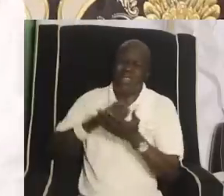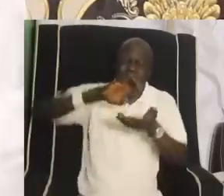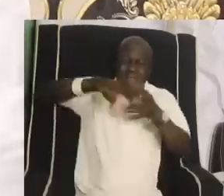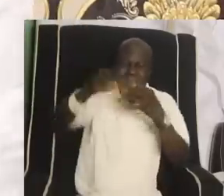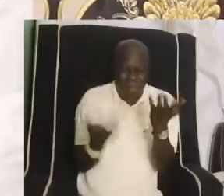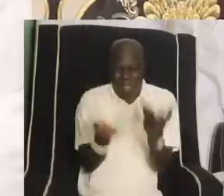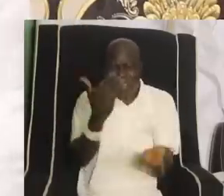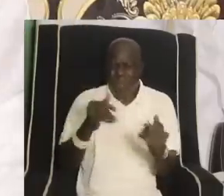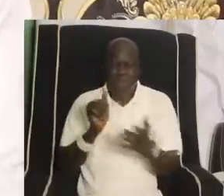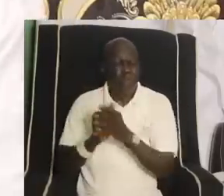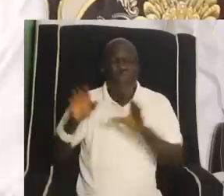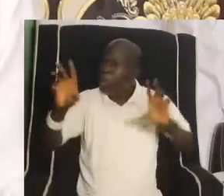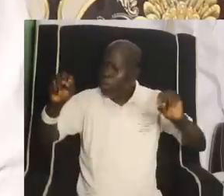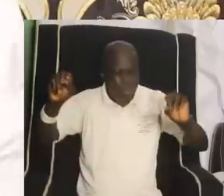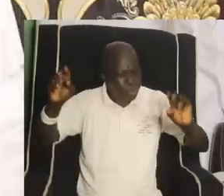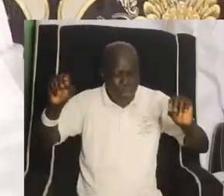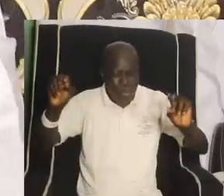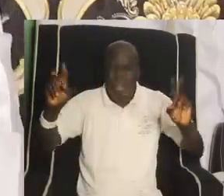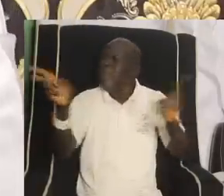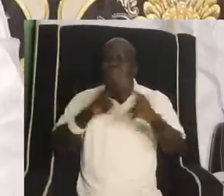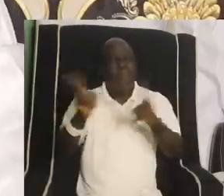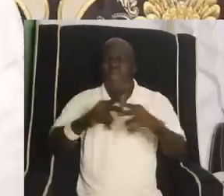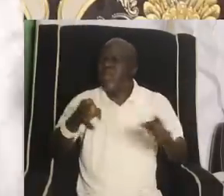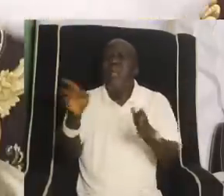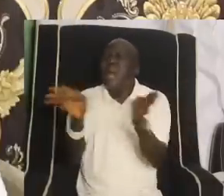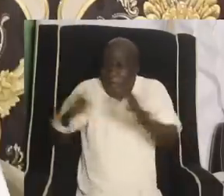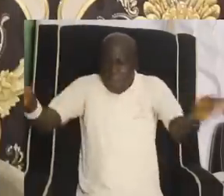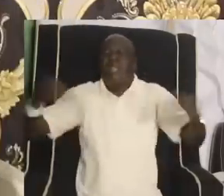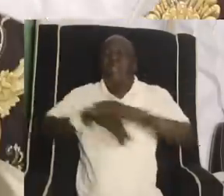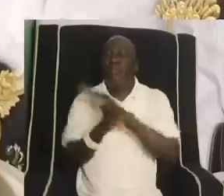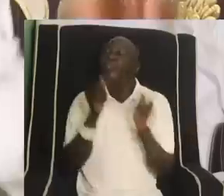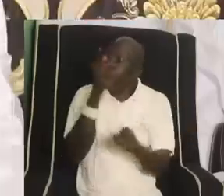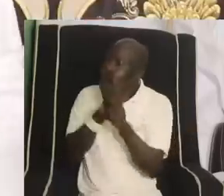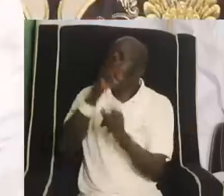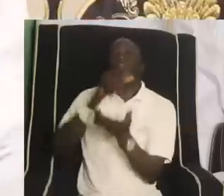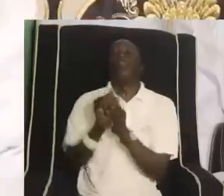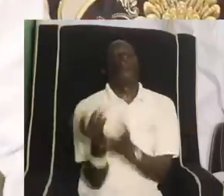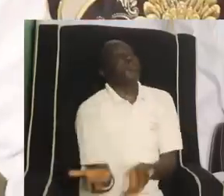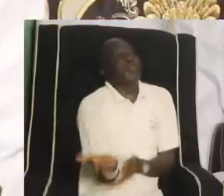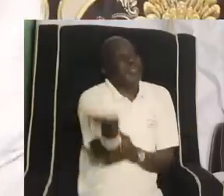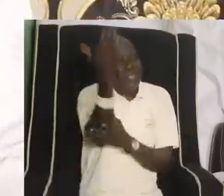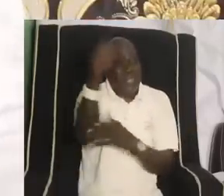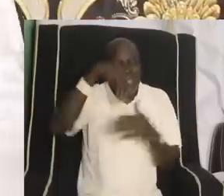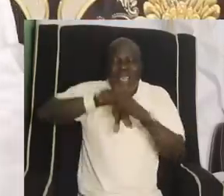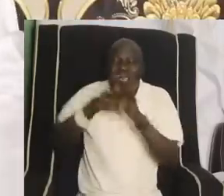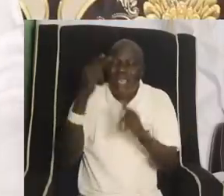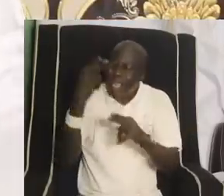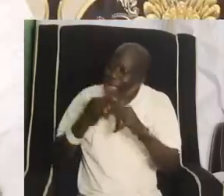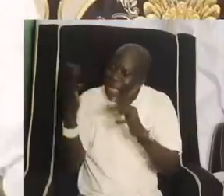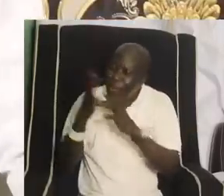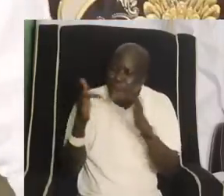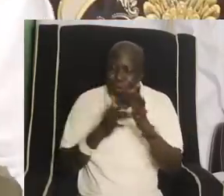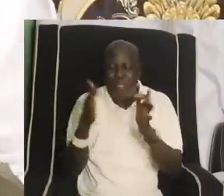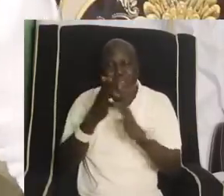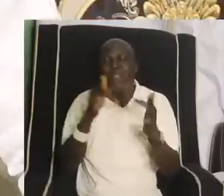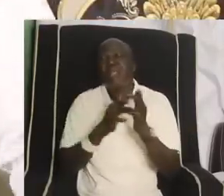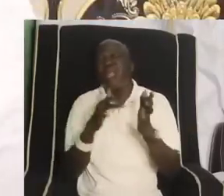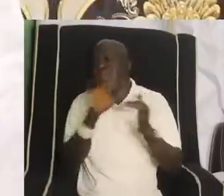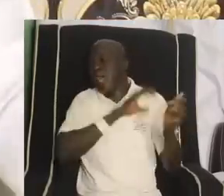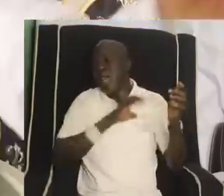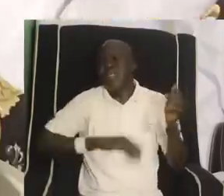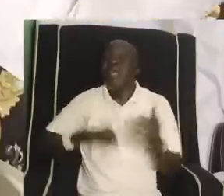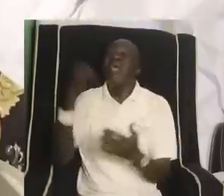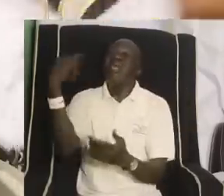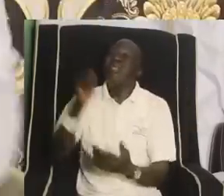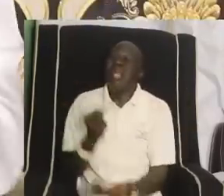àwọn angẹ́lì. You need to come and feel the presence. Àwọn tó wà ń bẹ̀ mọ́jú. The one that was there. Wọ́n rí owó Ọlọ́run. They saw the mighty name of God. Tẹ́wọ̀ ẹ̀ síwájú. Spread your hands